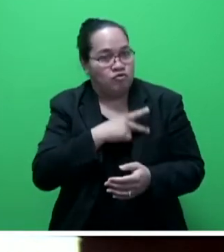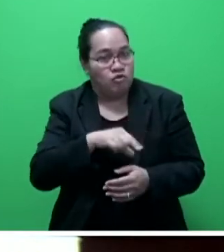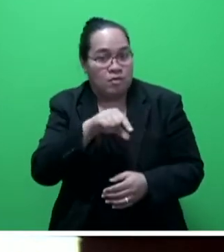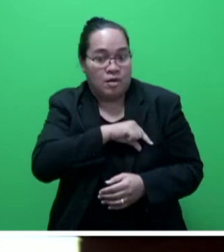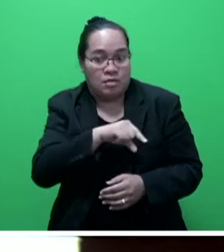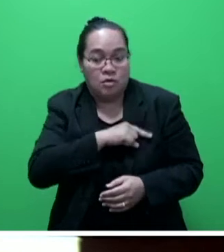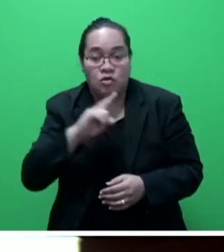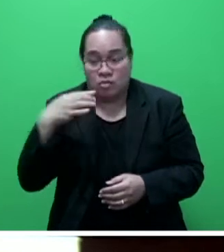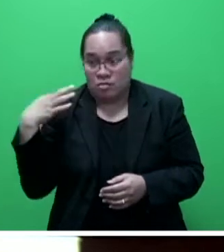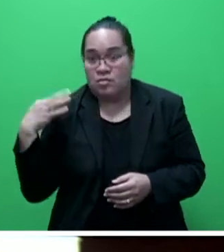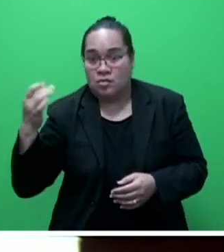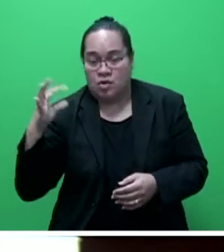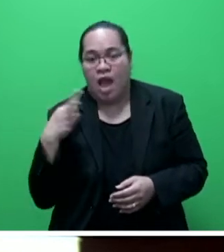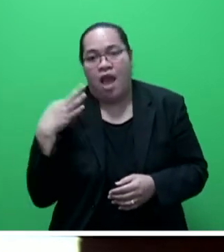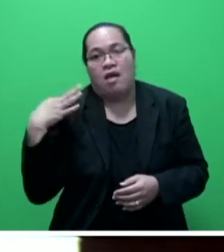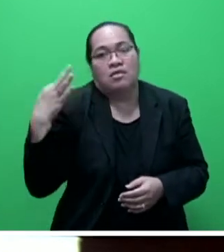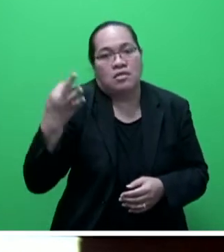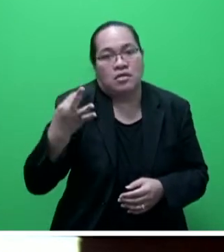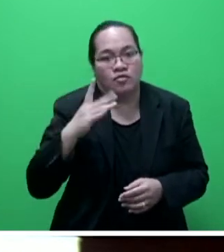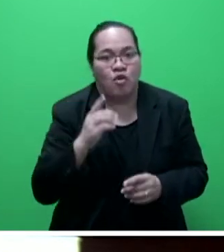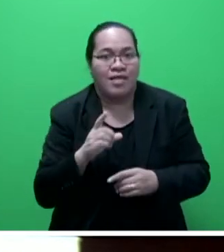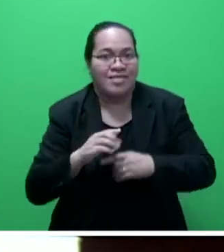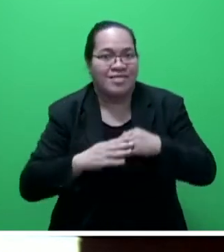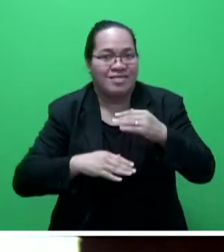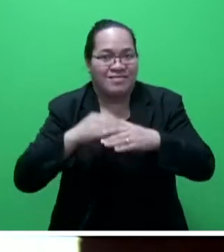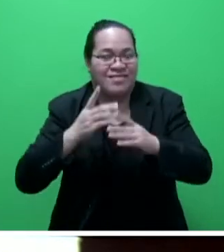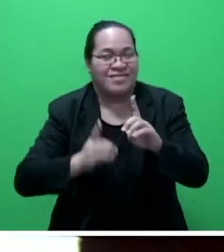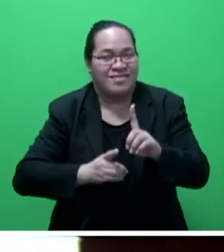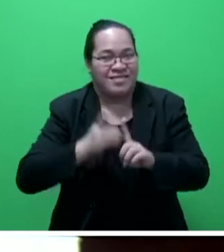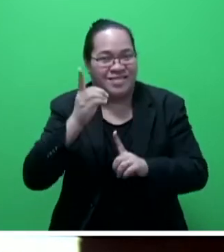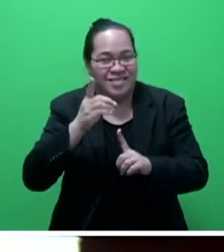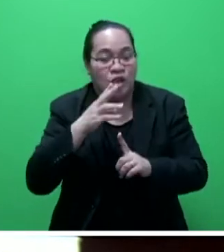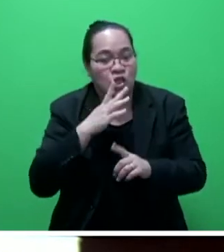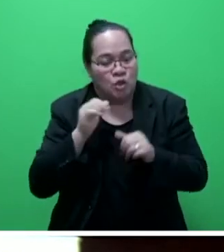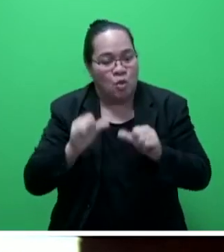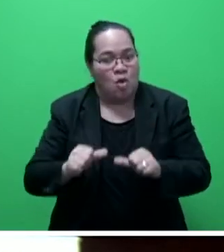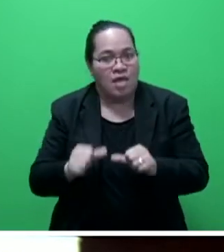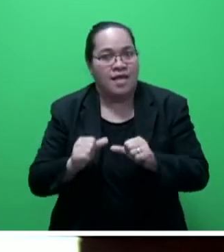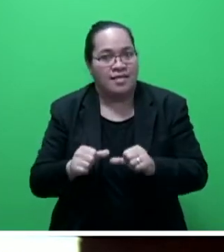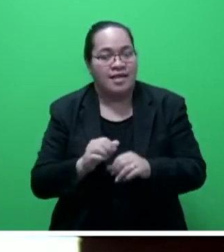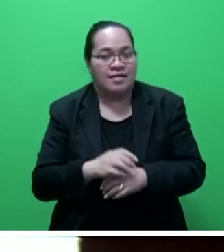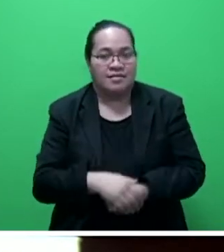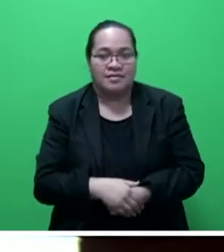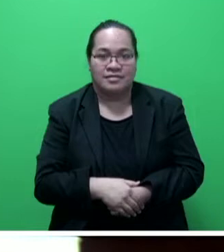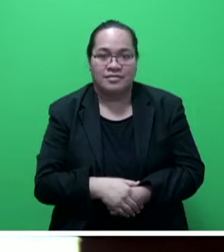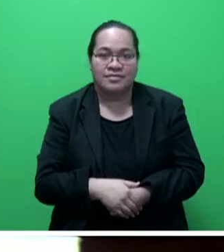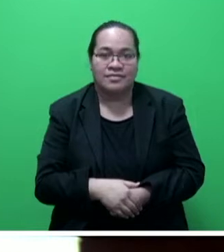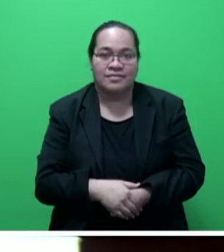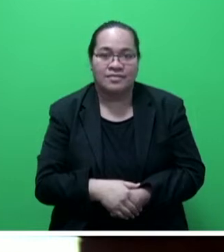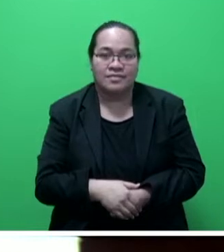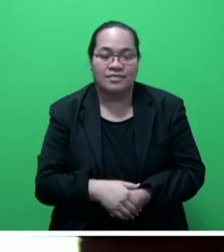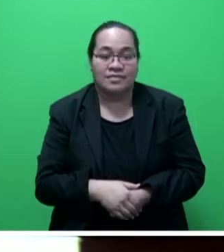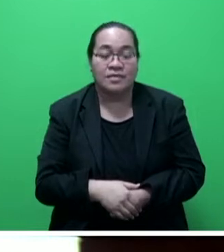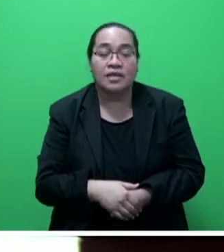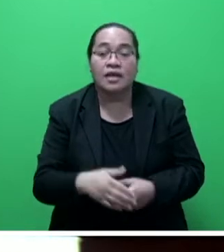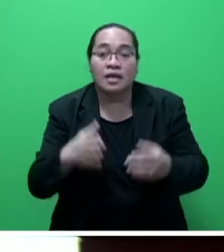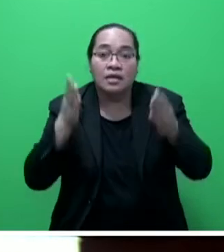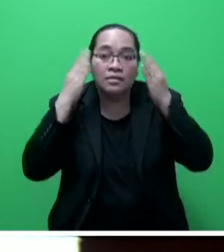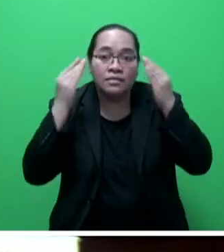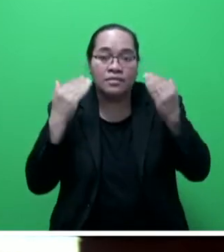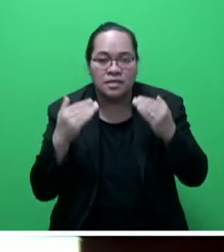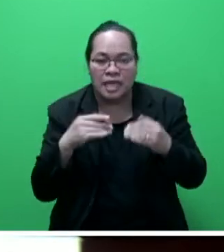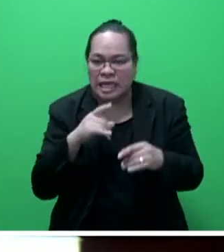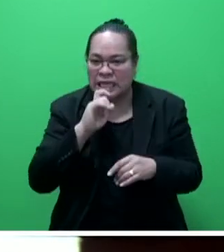lodge development applications to protect the interest of the public and the developers at large. Mr. Speaker, sir,